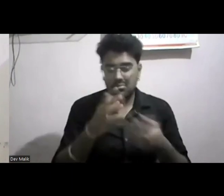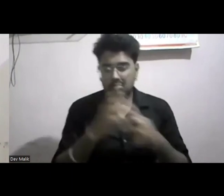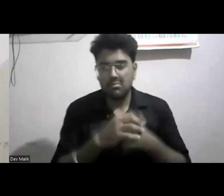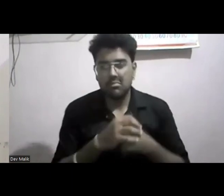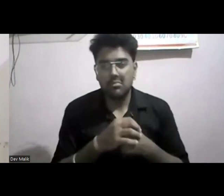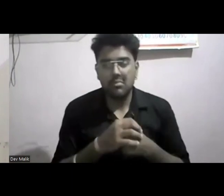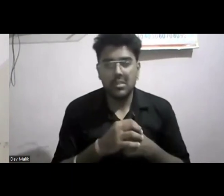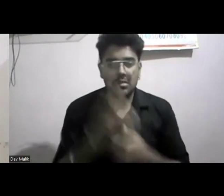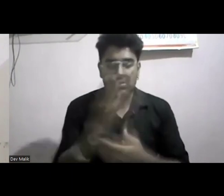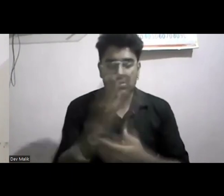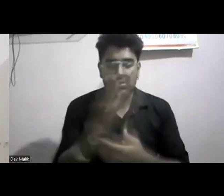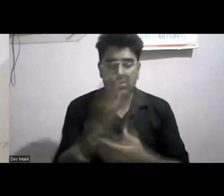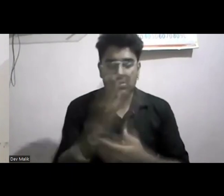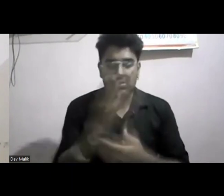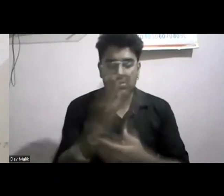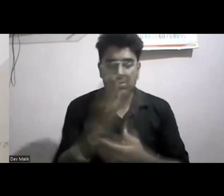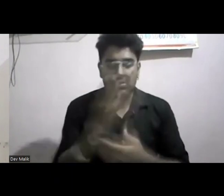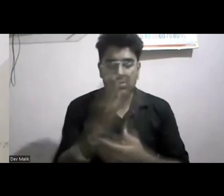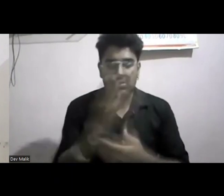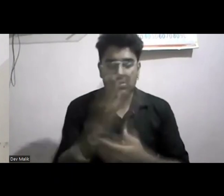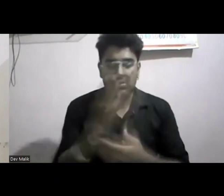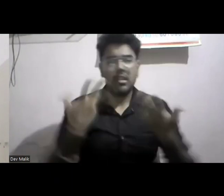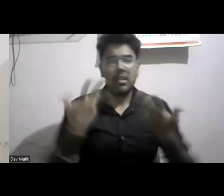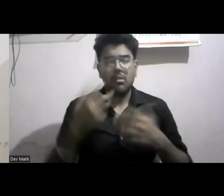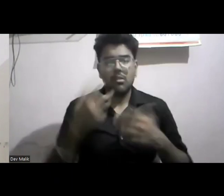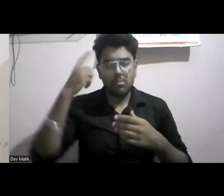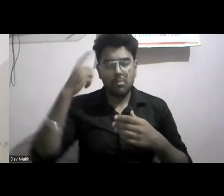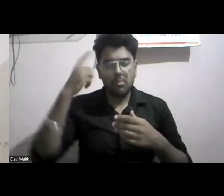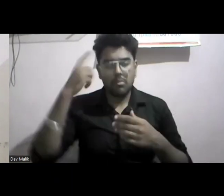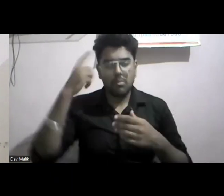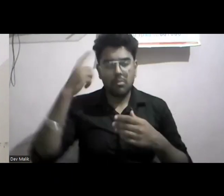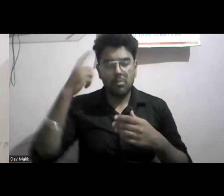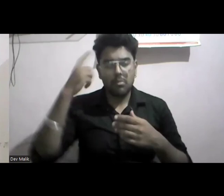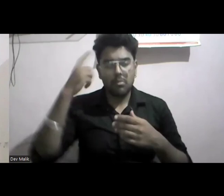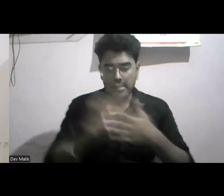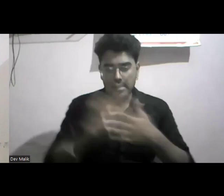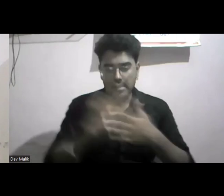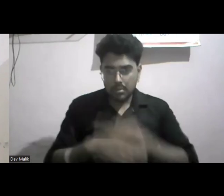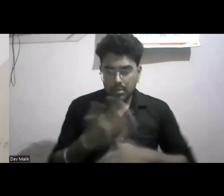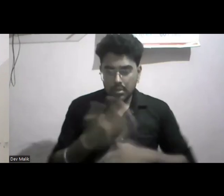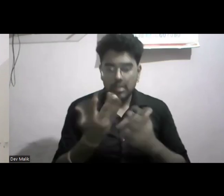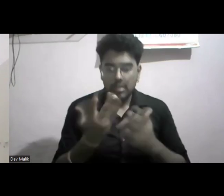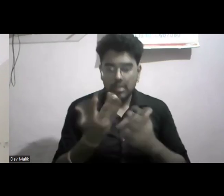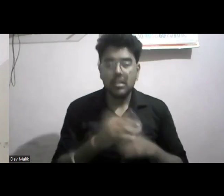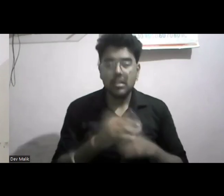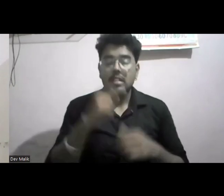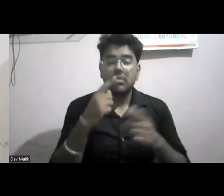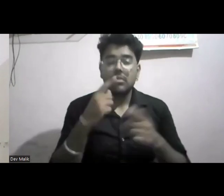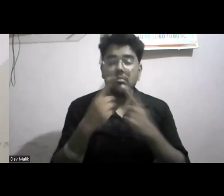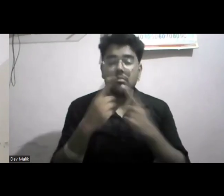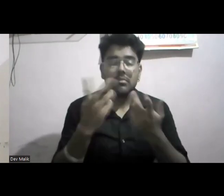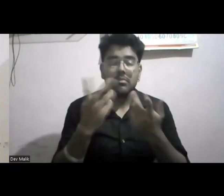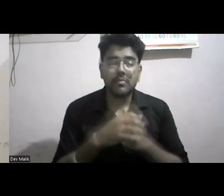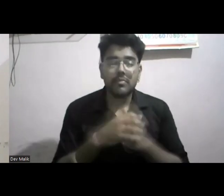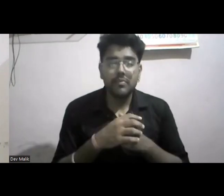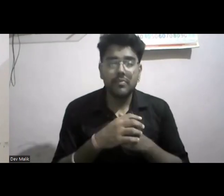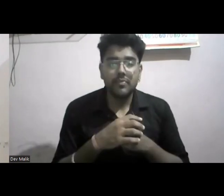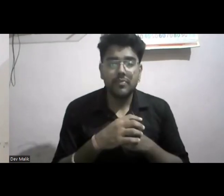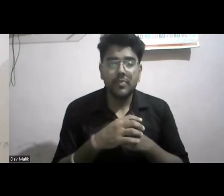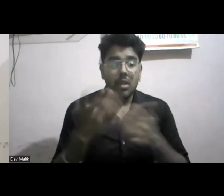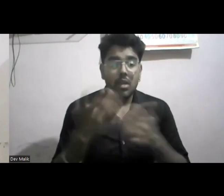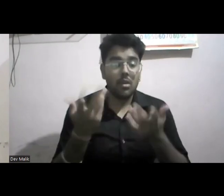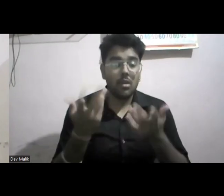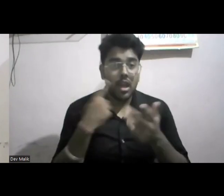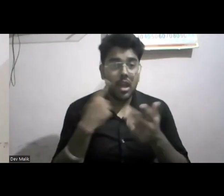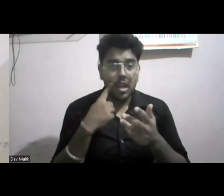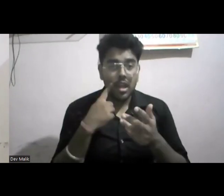physical disability, and here we are talking about mental disability, right? So here we have what will happen if you have